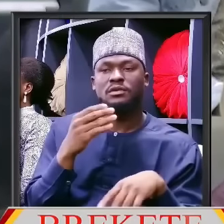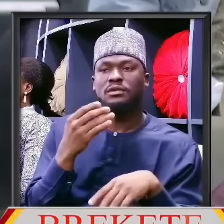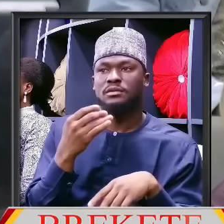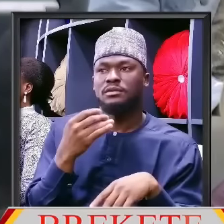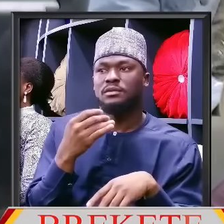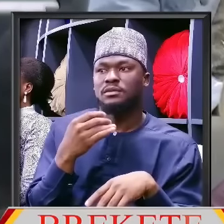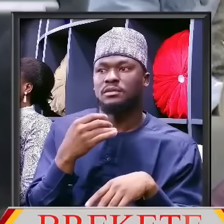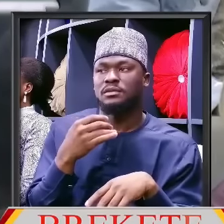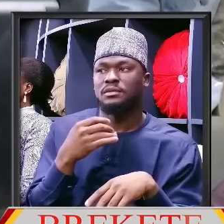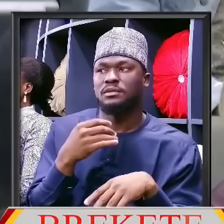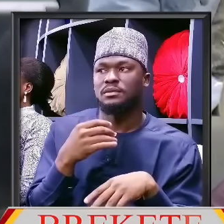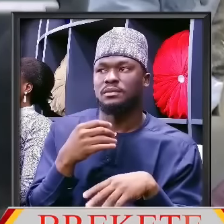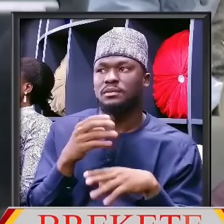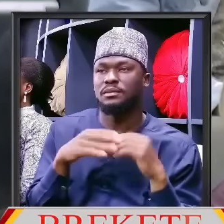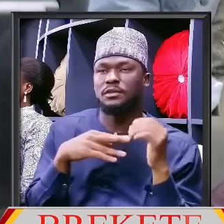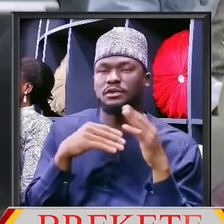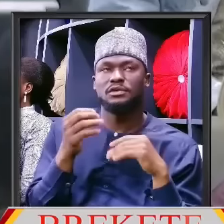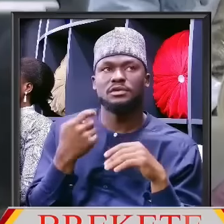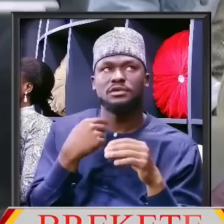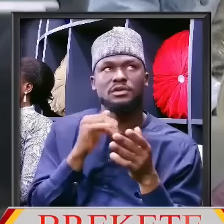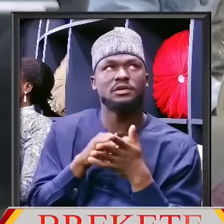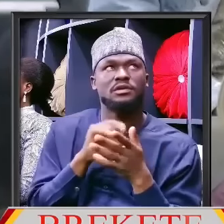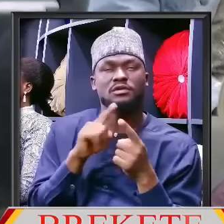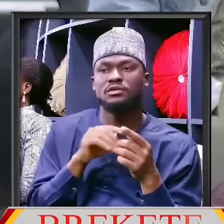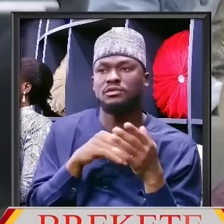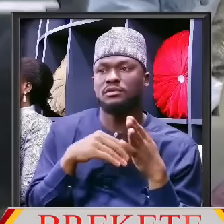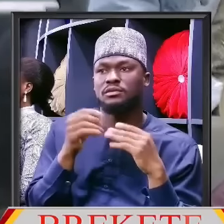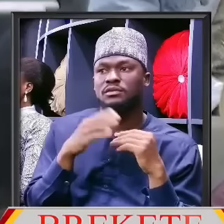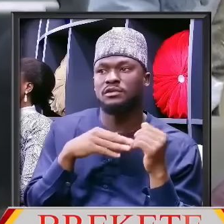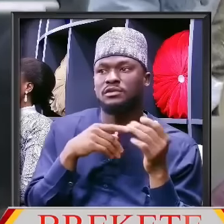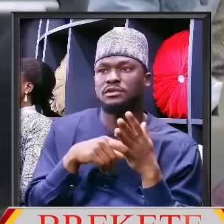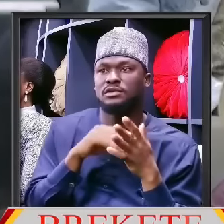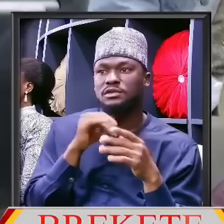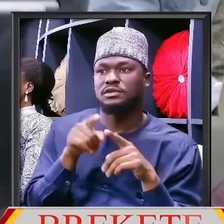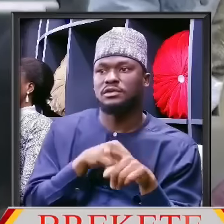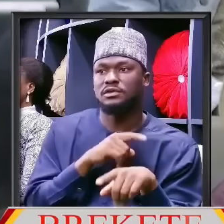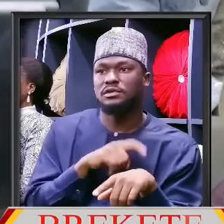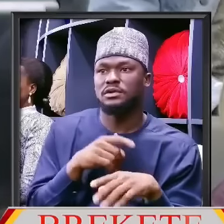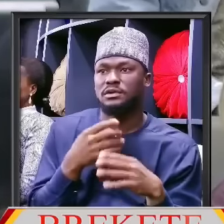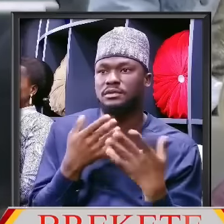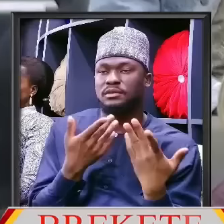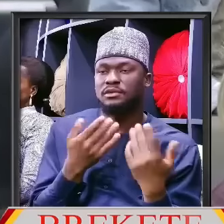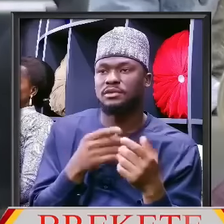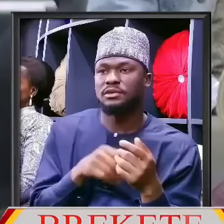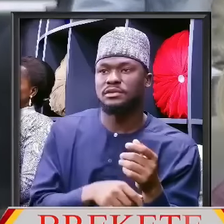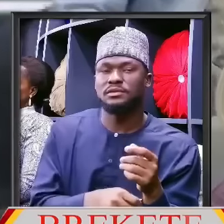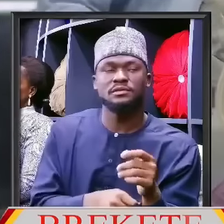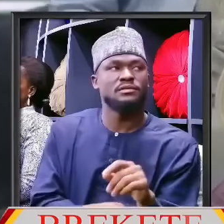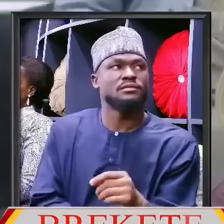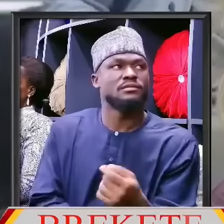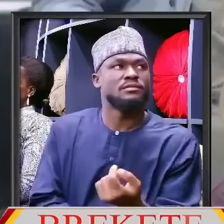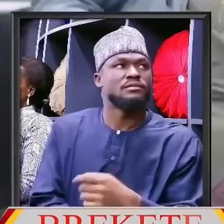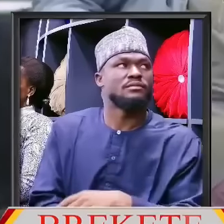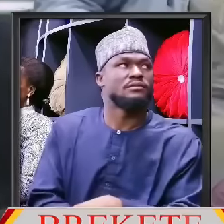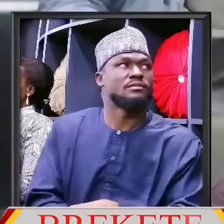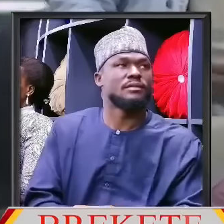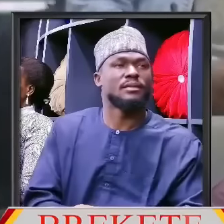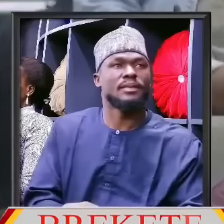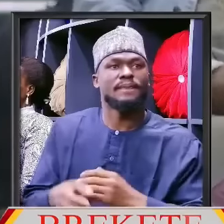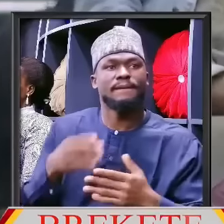committee said building infrastructure is a long-term project. Hello, good morning,